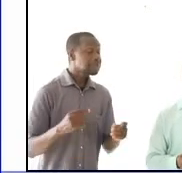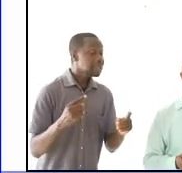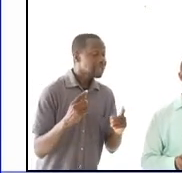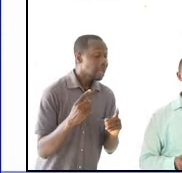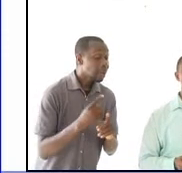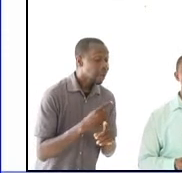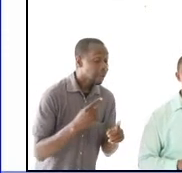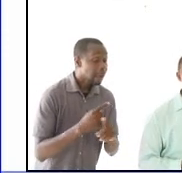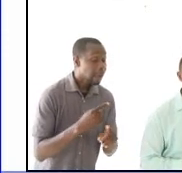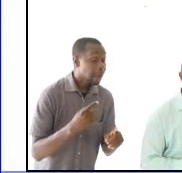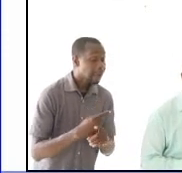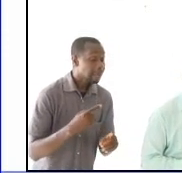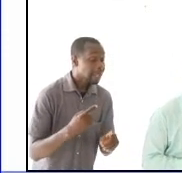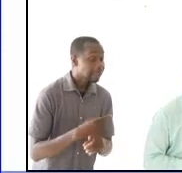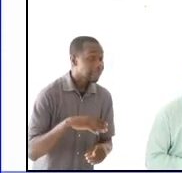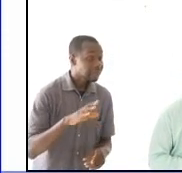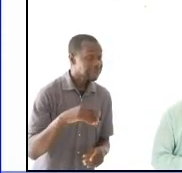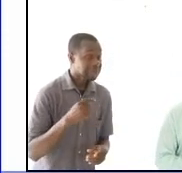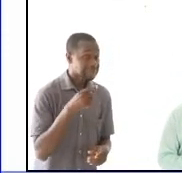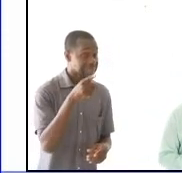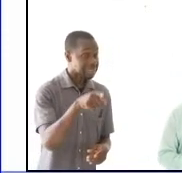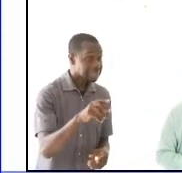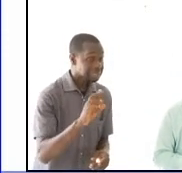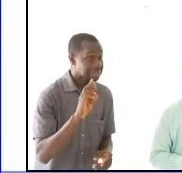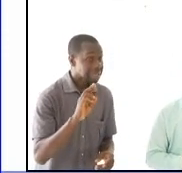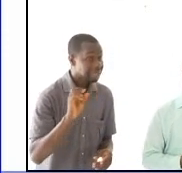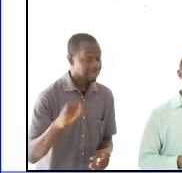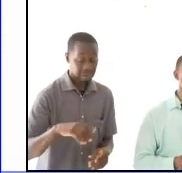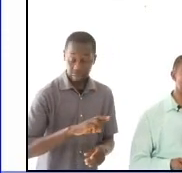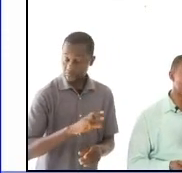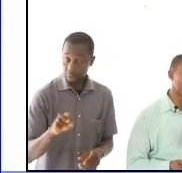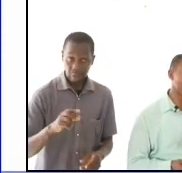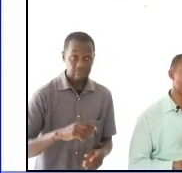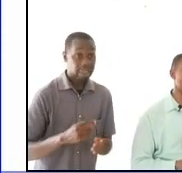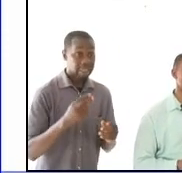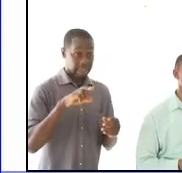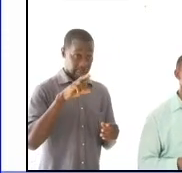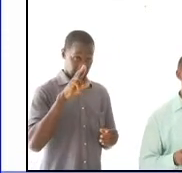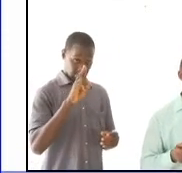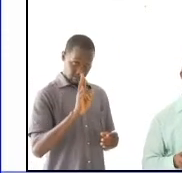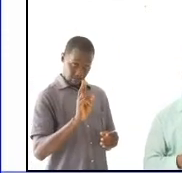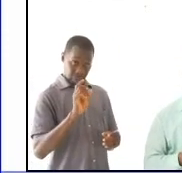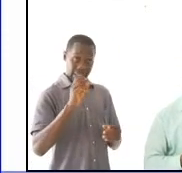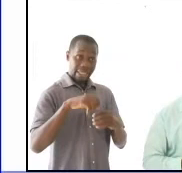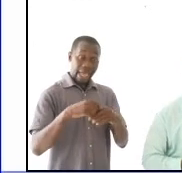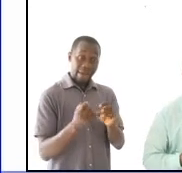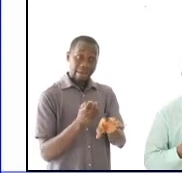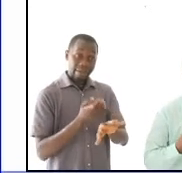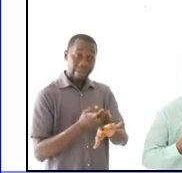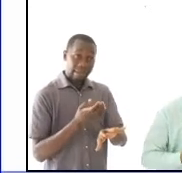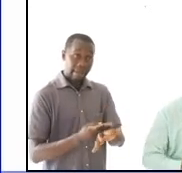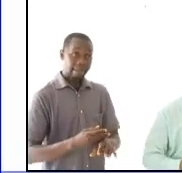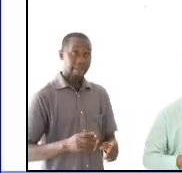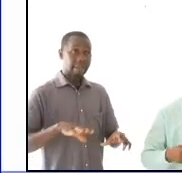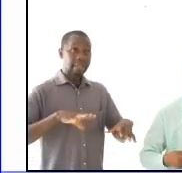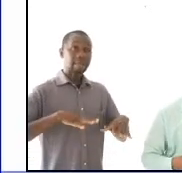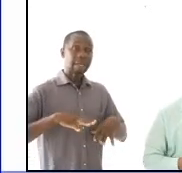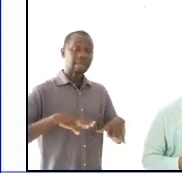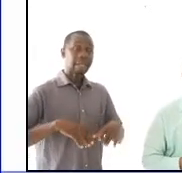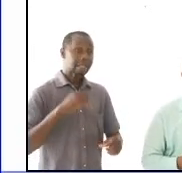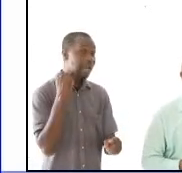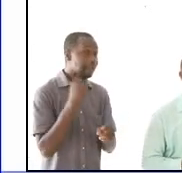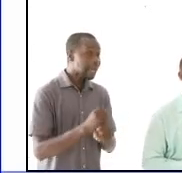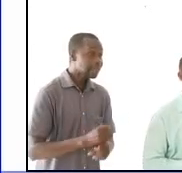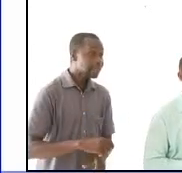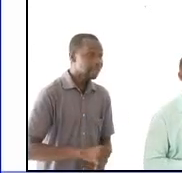people to refer to this as the excretory system. It is the urinary system. the system that prepares or makes